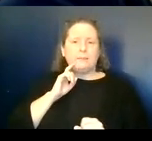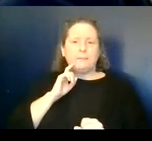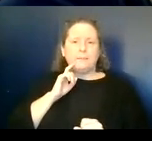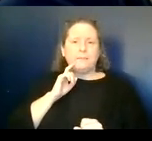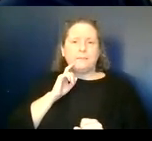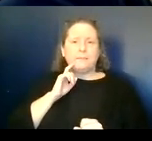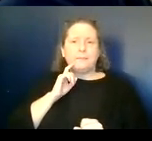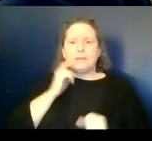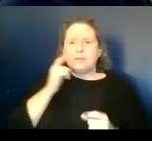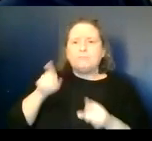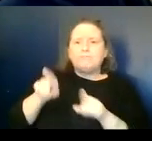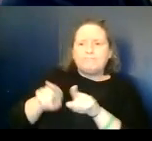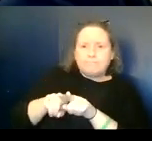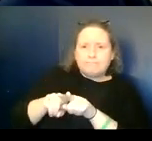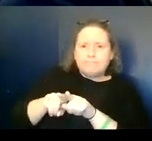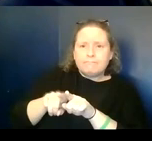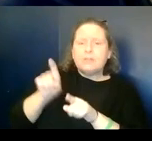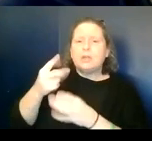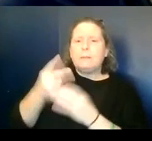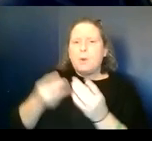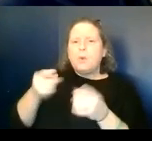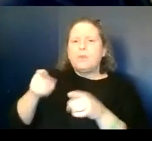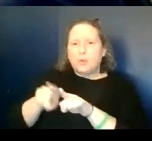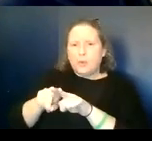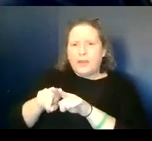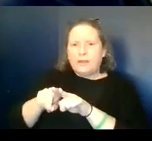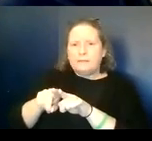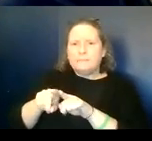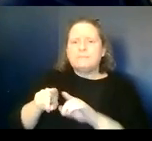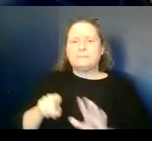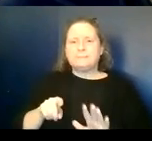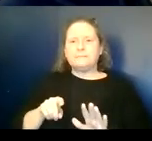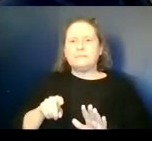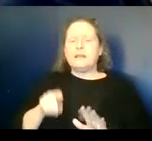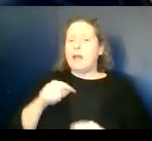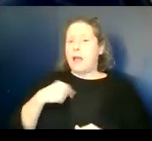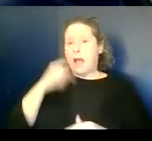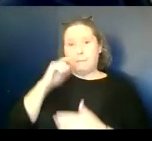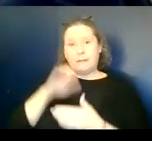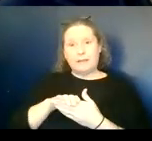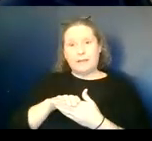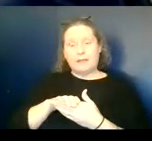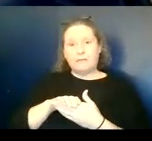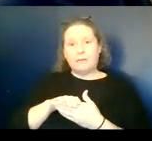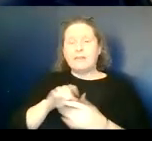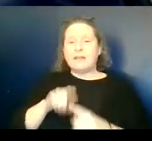things should be mutually agreed upon. Those are, I believe, the differences